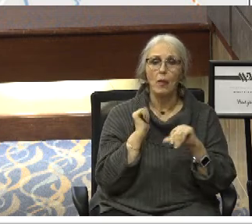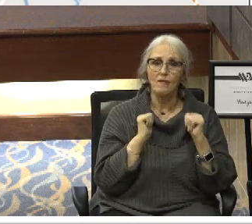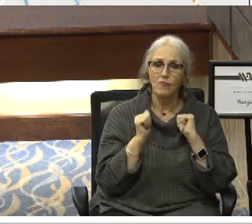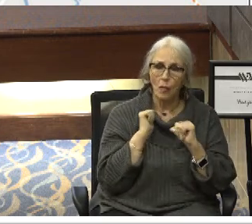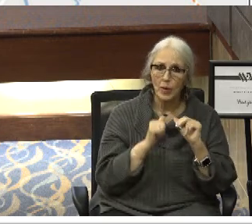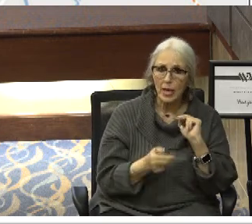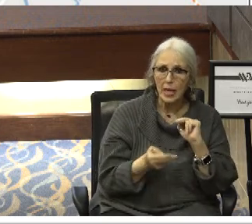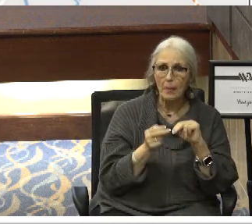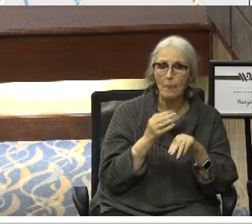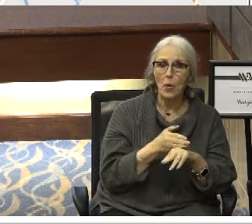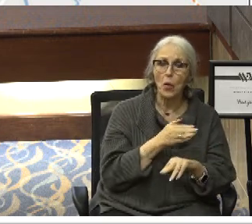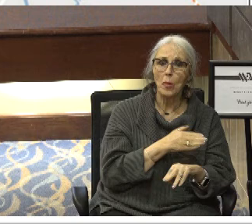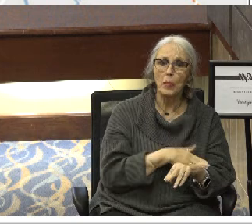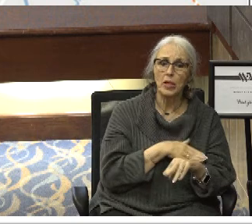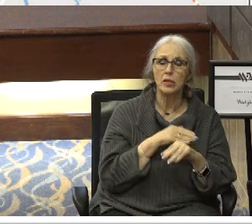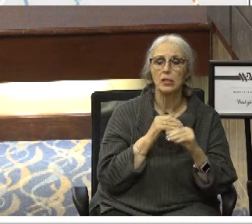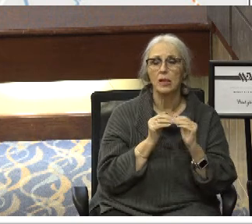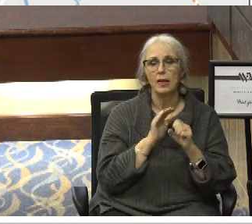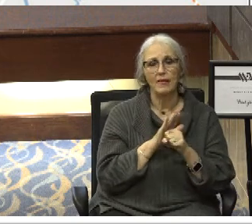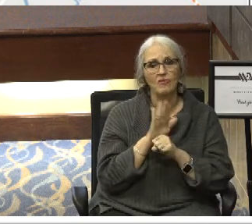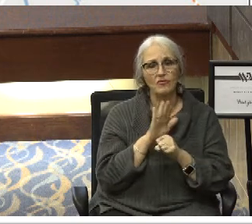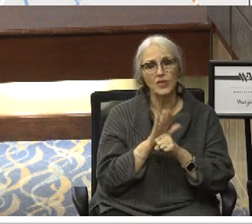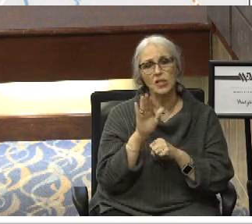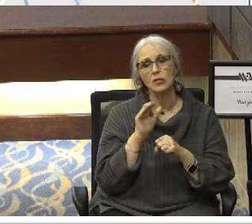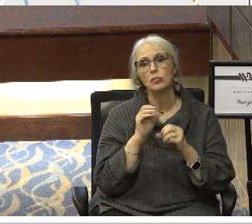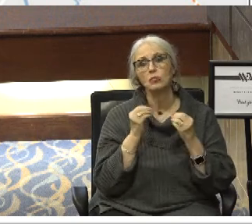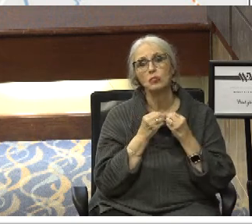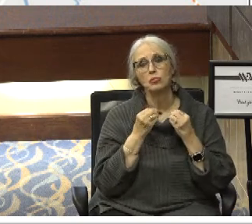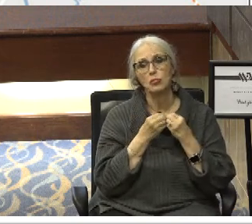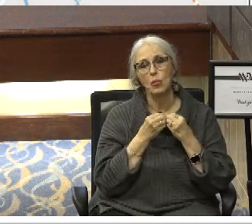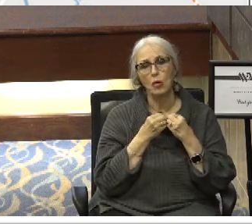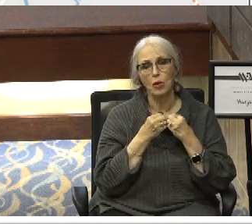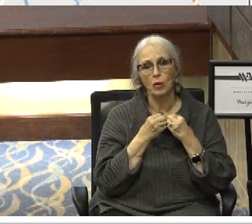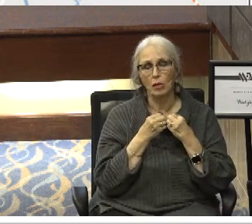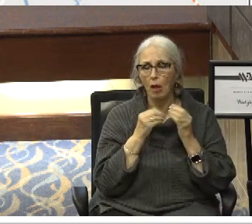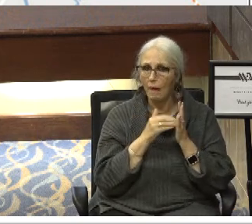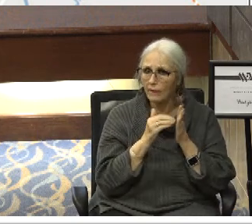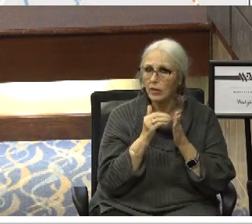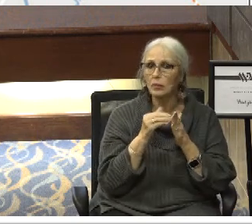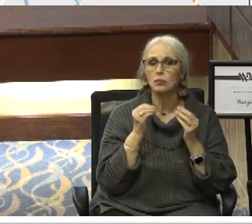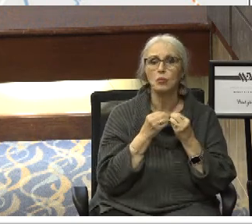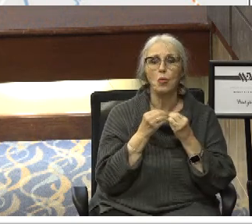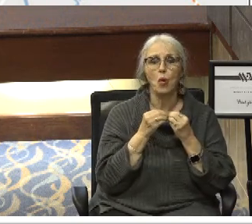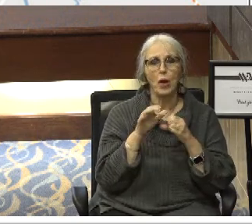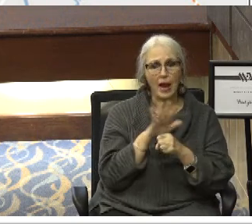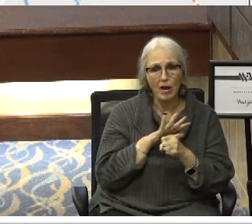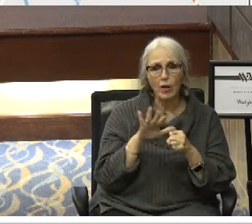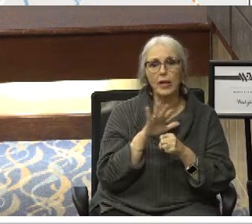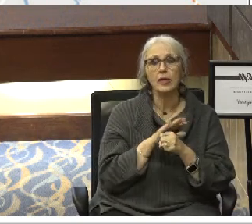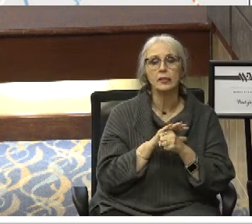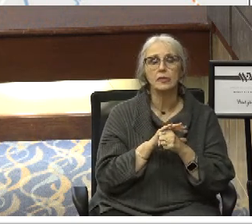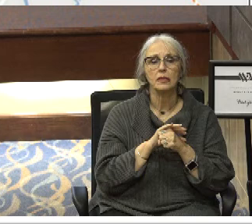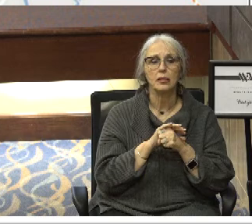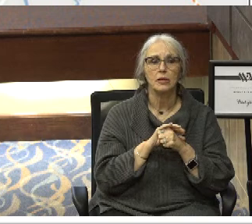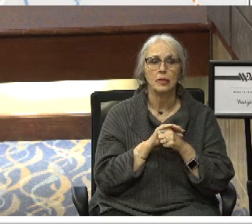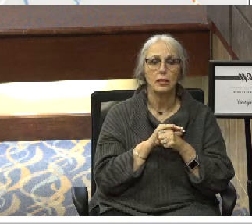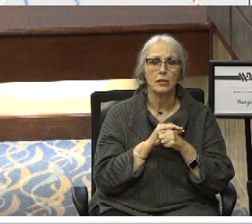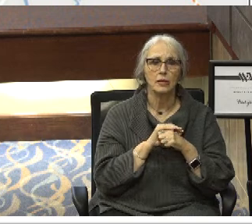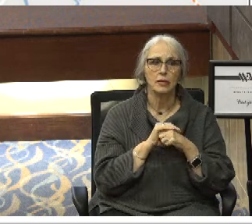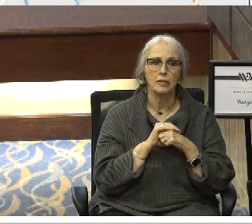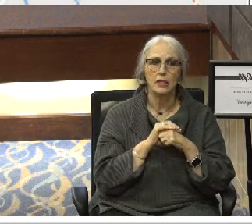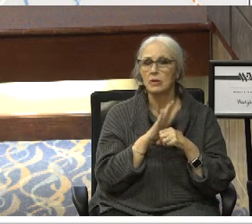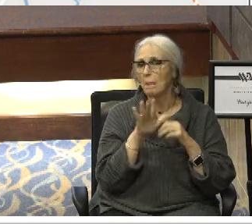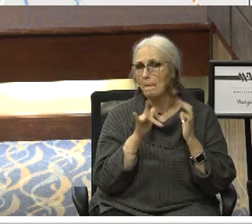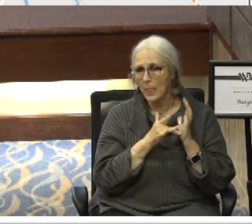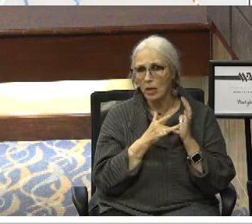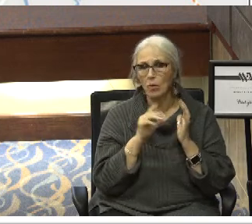to efficiency and the ability to provide more transit, more frequency to more areas. And then really the need for the transit within the core of Waco and